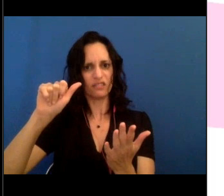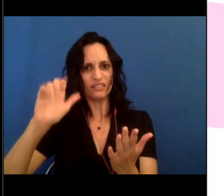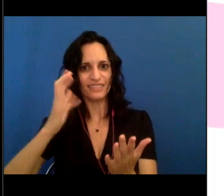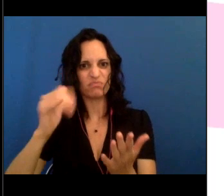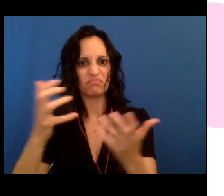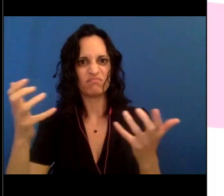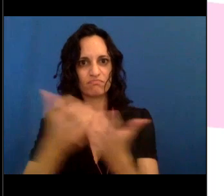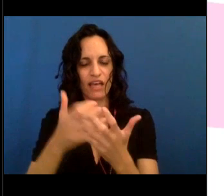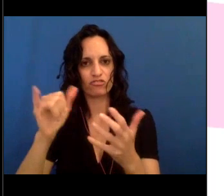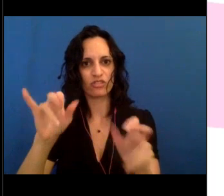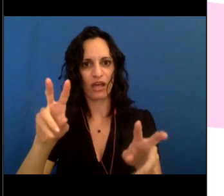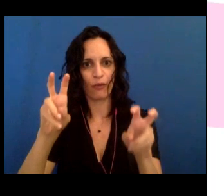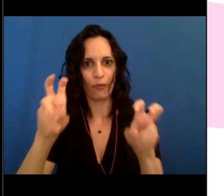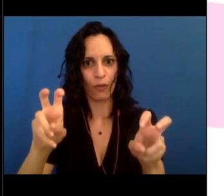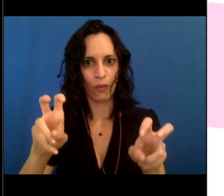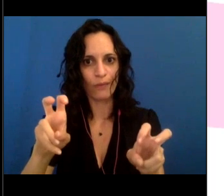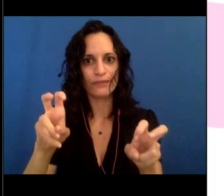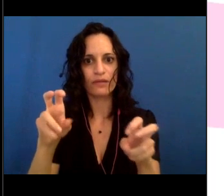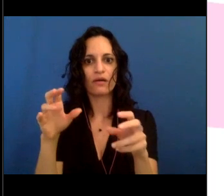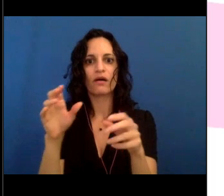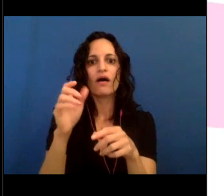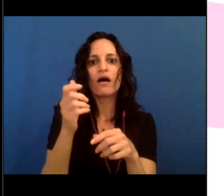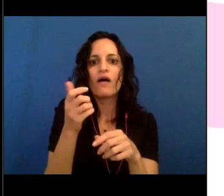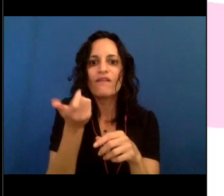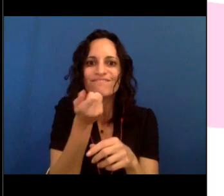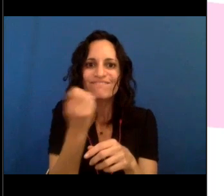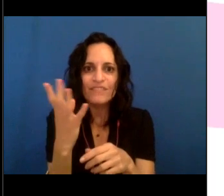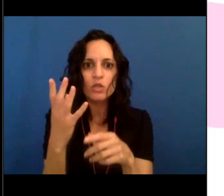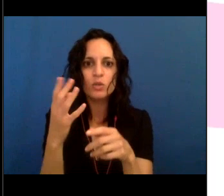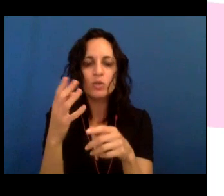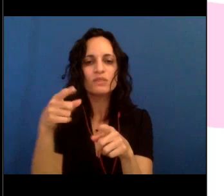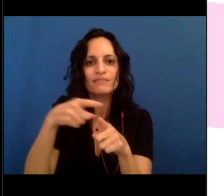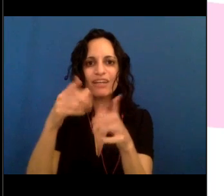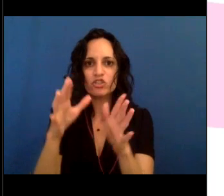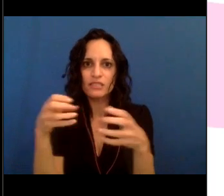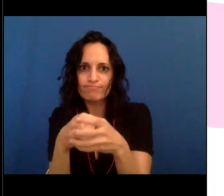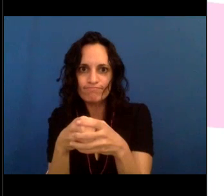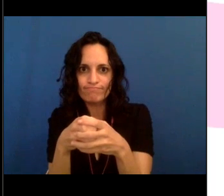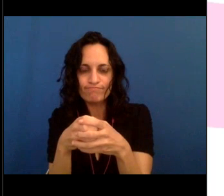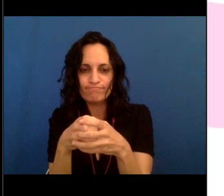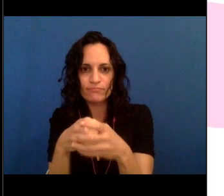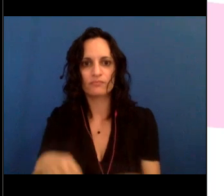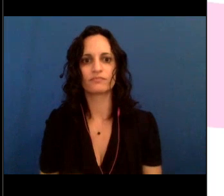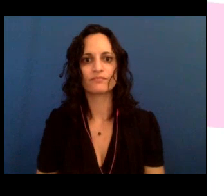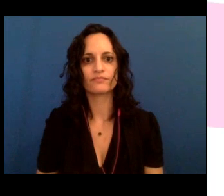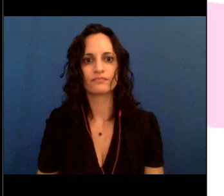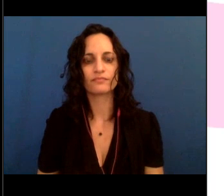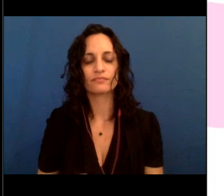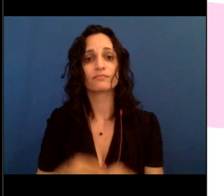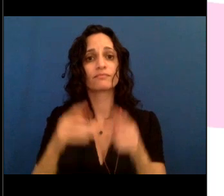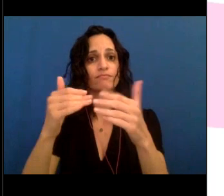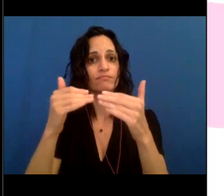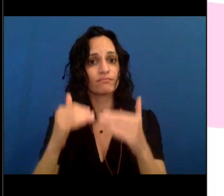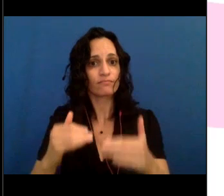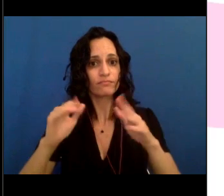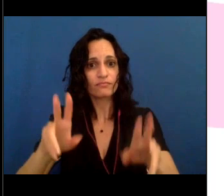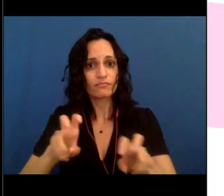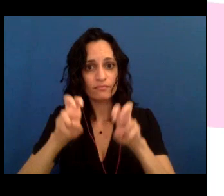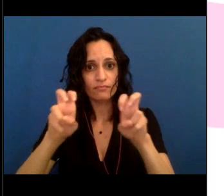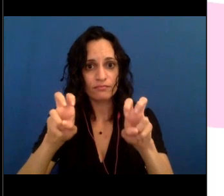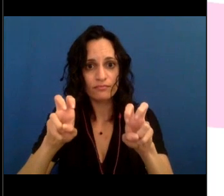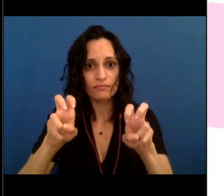He also argued that language is the subject that has actually fostered the most absurd notions